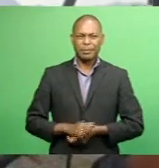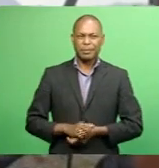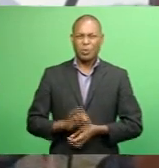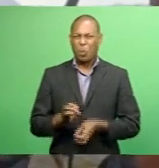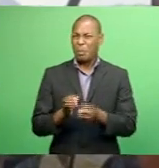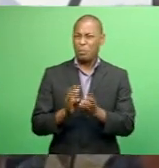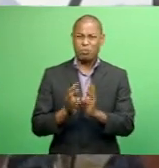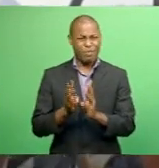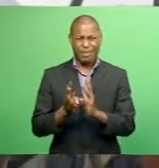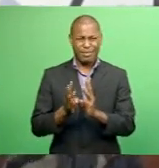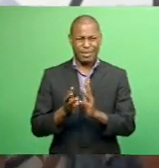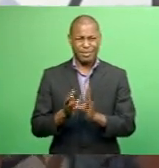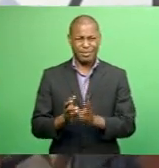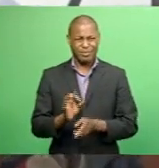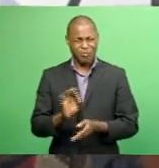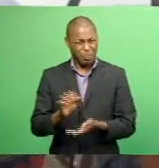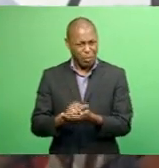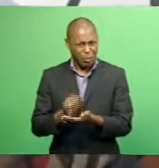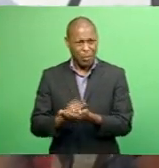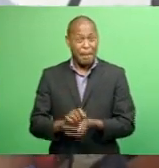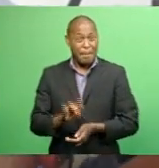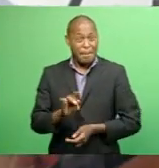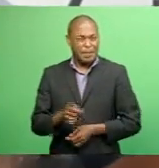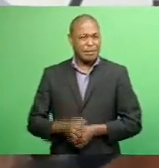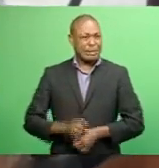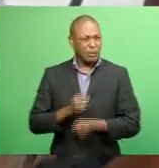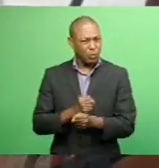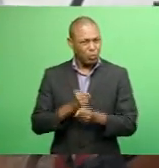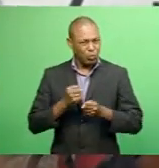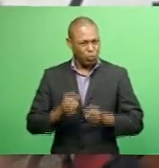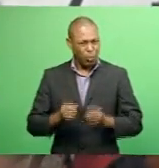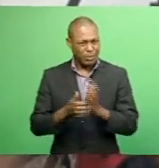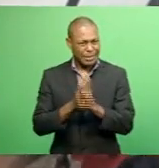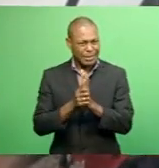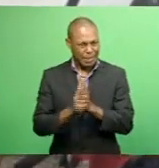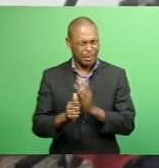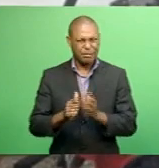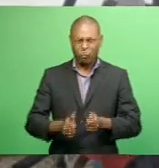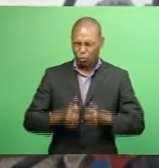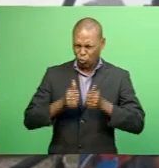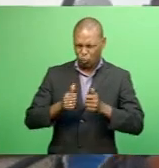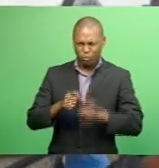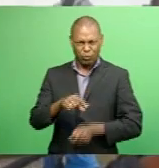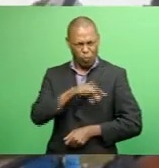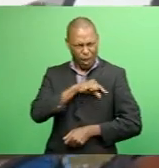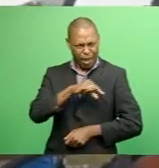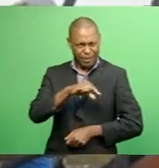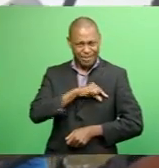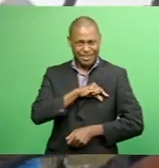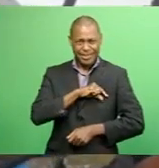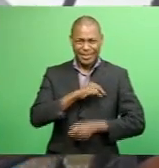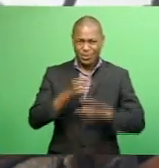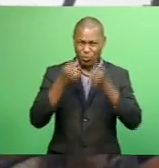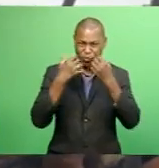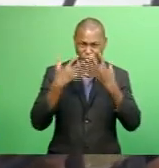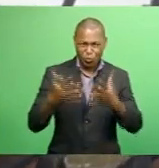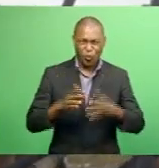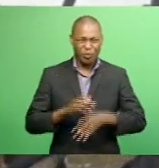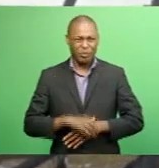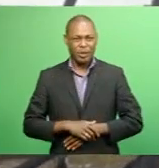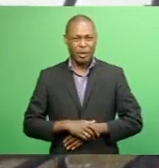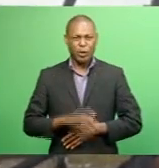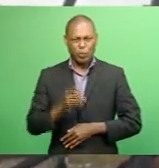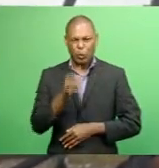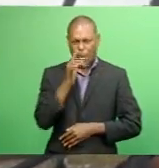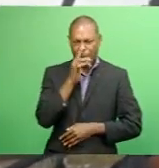think that all teams put a real strong effort in. It's good to see some real good quality in the final there, and you know it's tough. People don't realise just